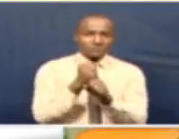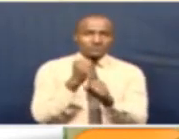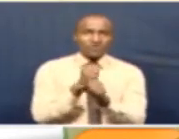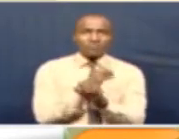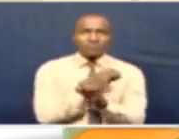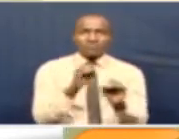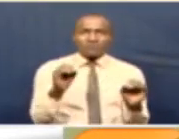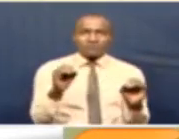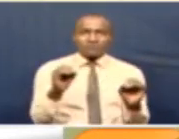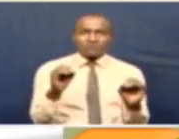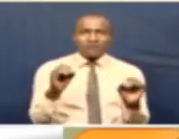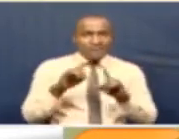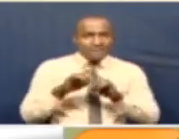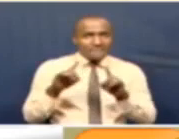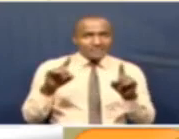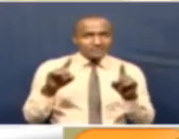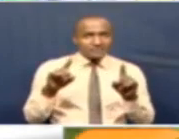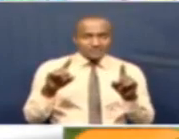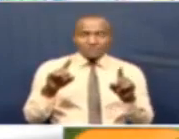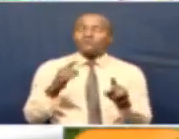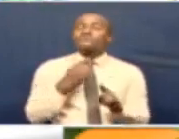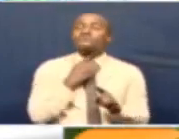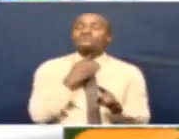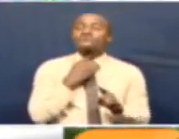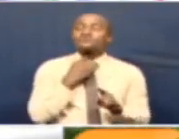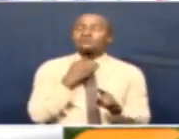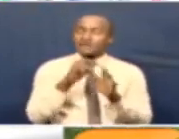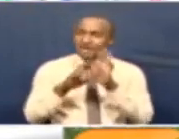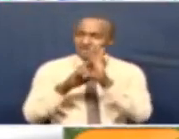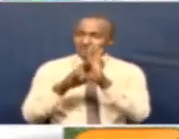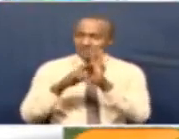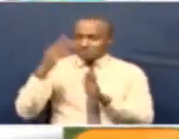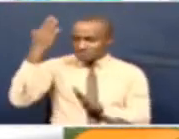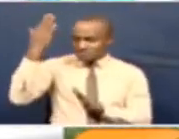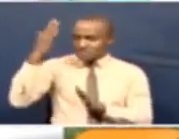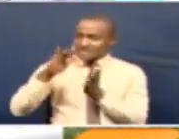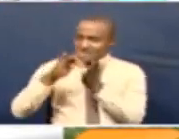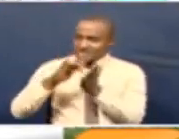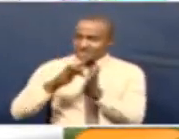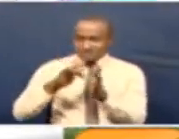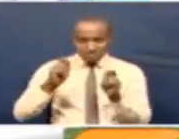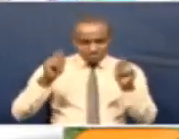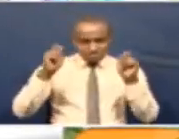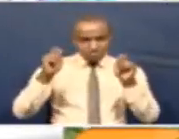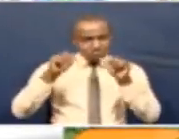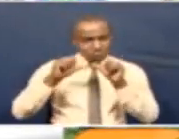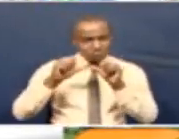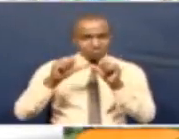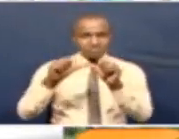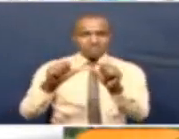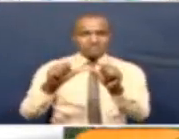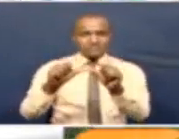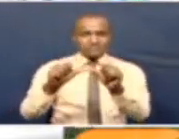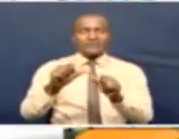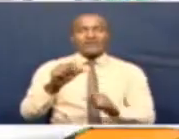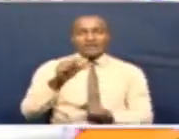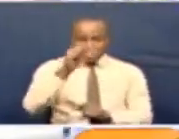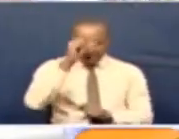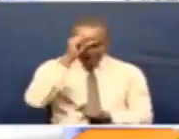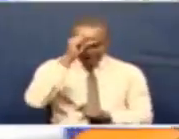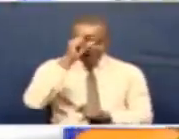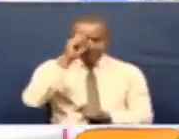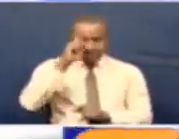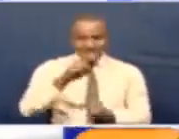their part, the various unions representing the lecturers have insisted that the strike will continue until the government implements the